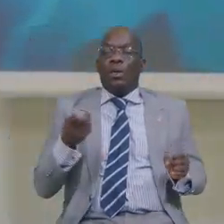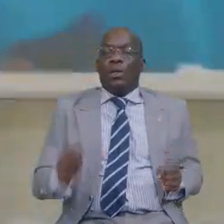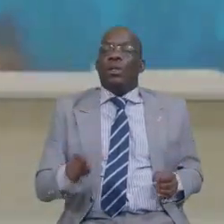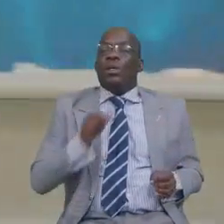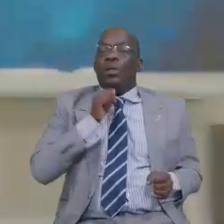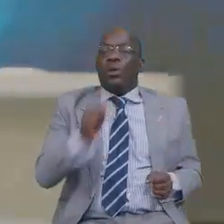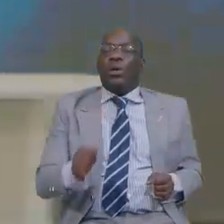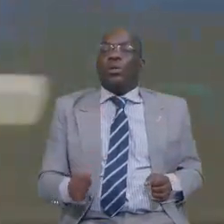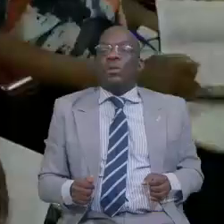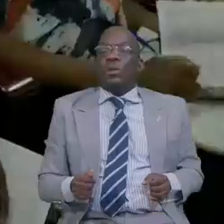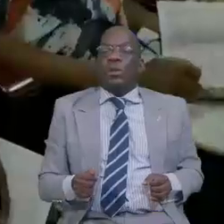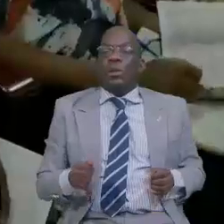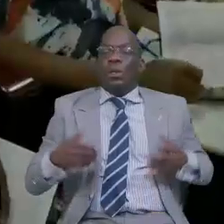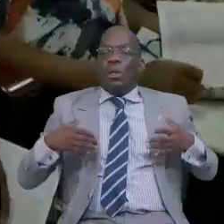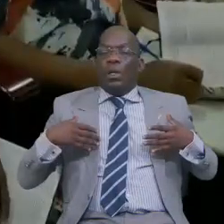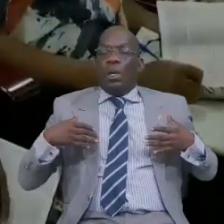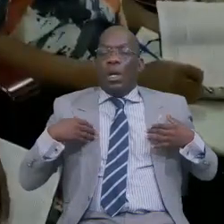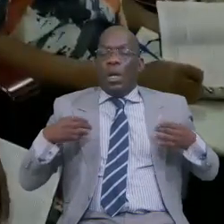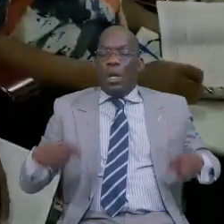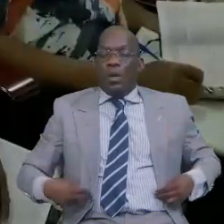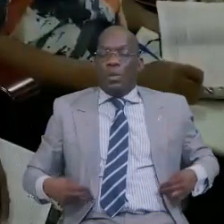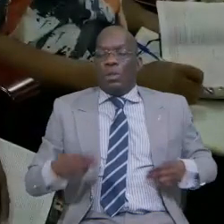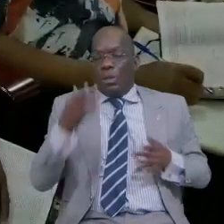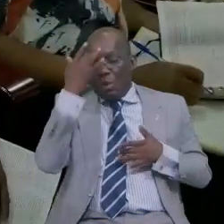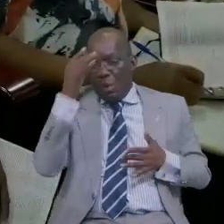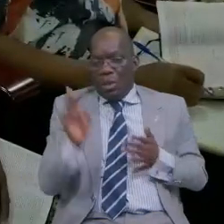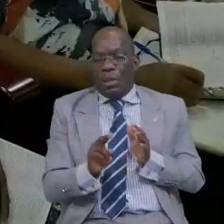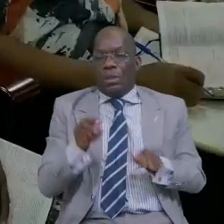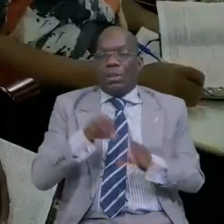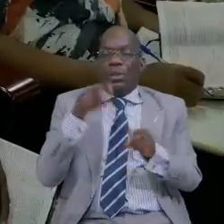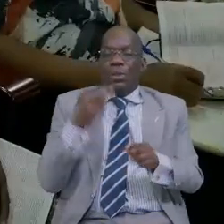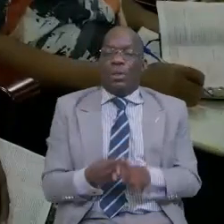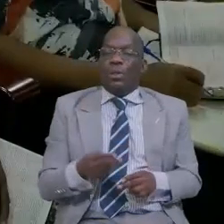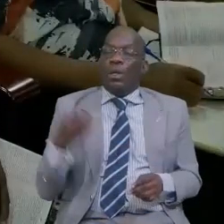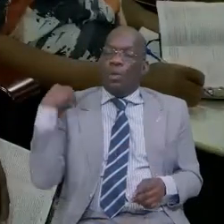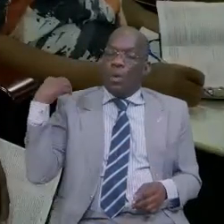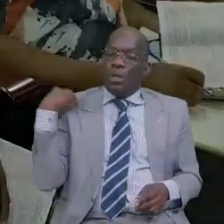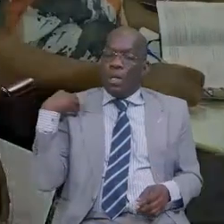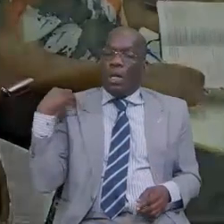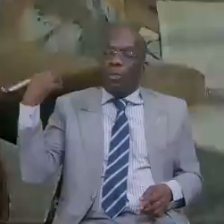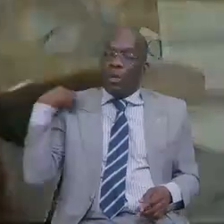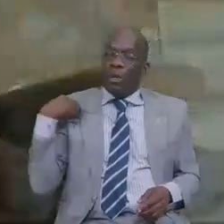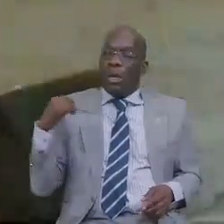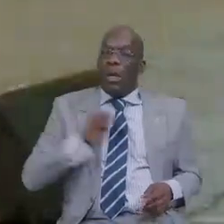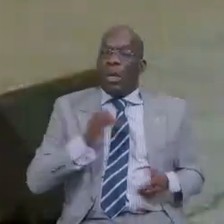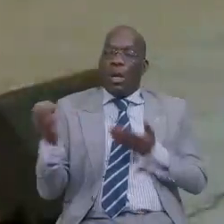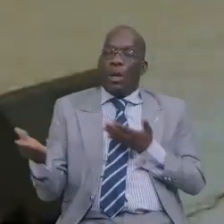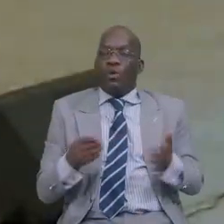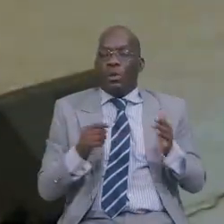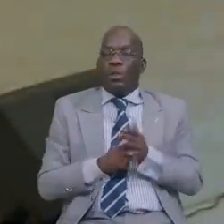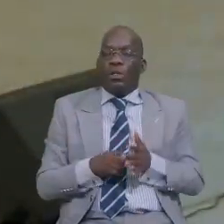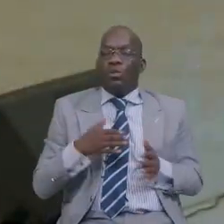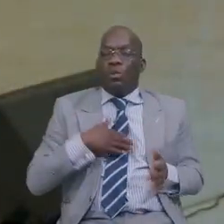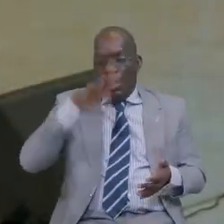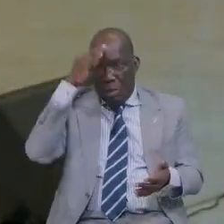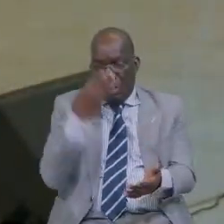in Jesus' name. Master, Master, I brought this, my son, to your disciples, and